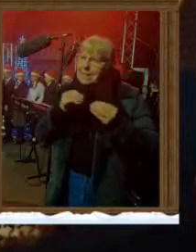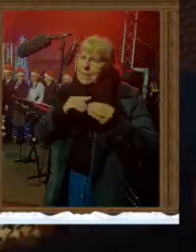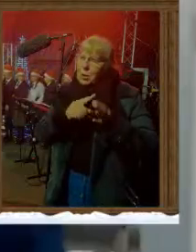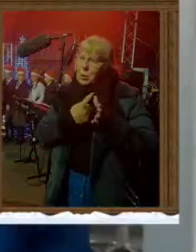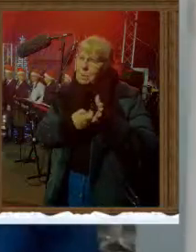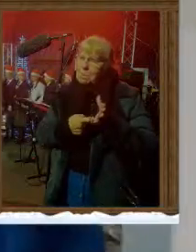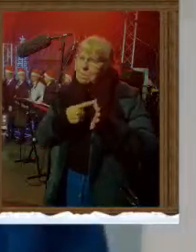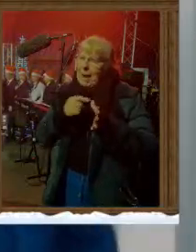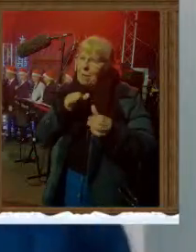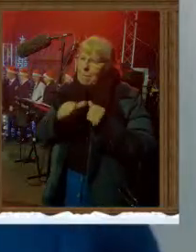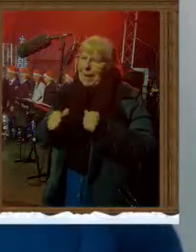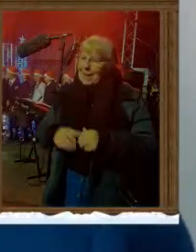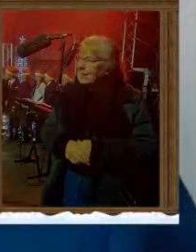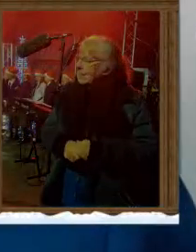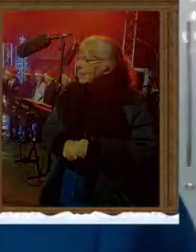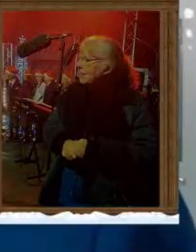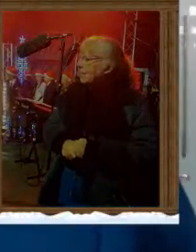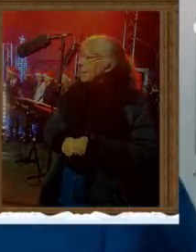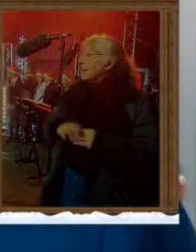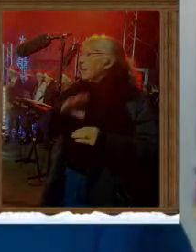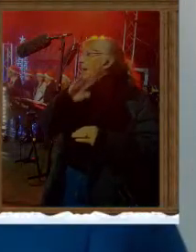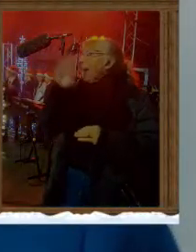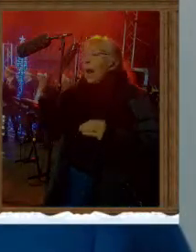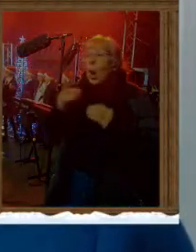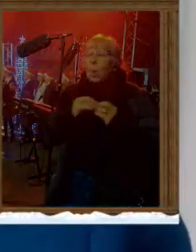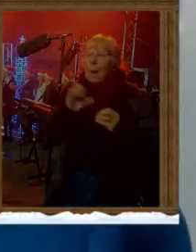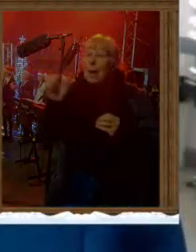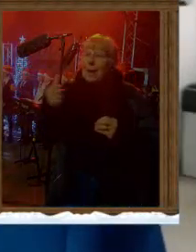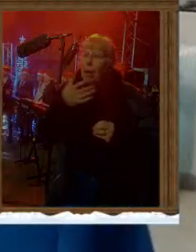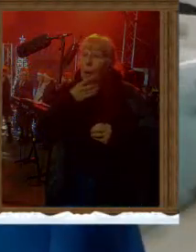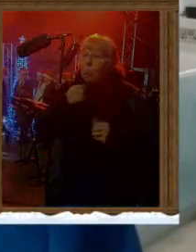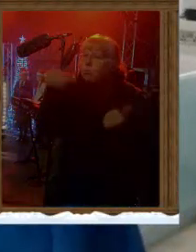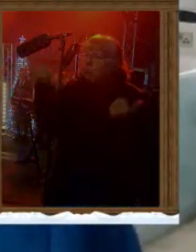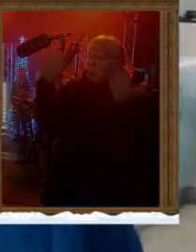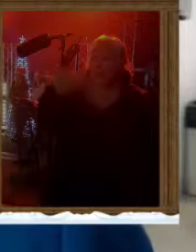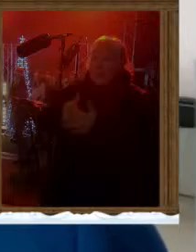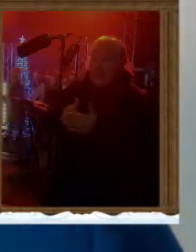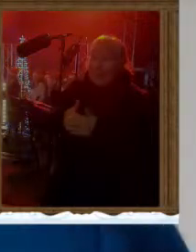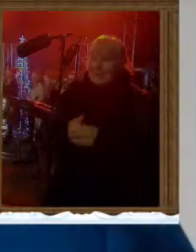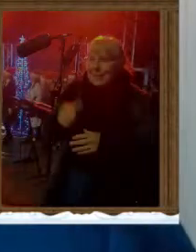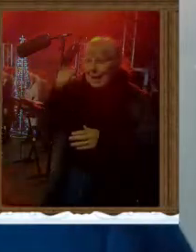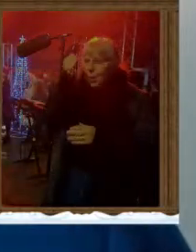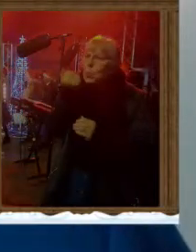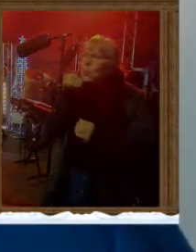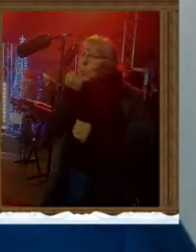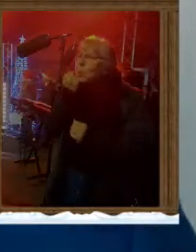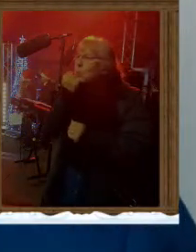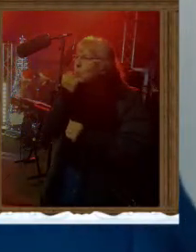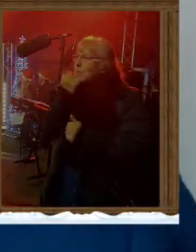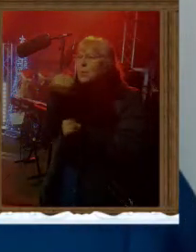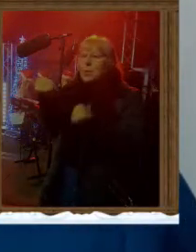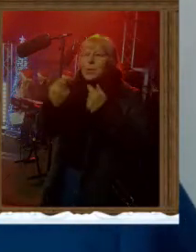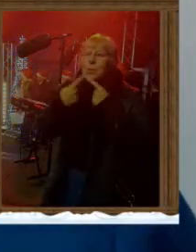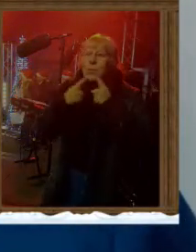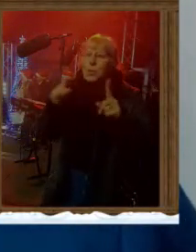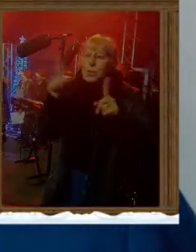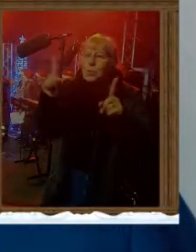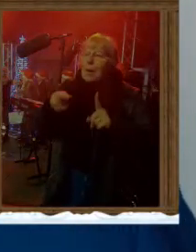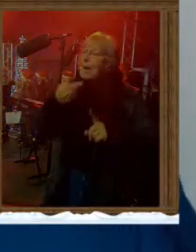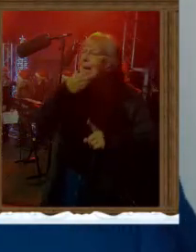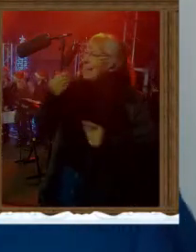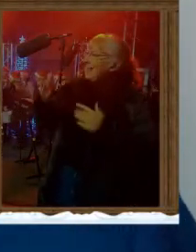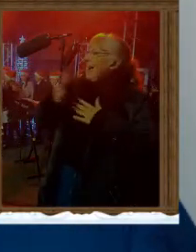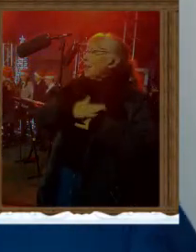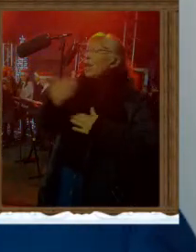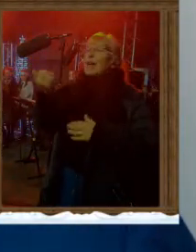Best. Hello, everybody in Ballyclare. Hope you're all having a great night. Look, I know it's cold, but the good news is Santa likes the cold, so